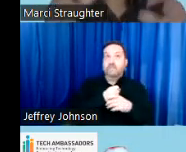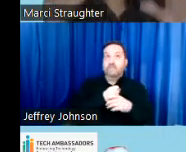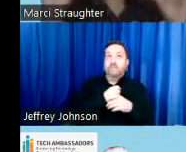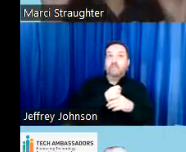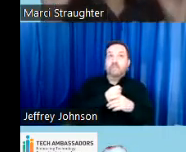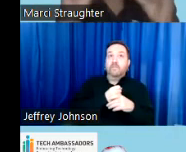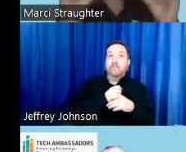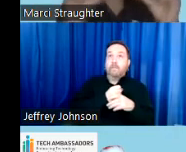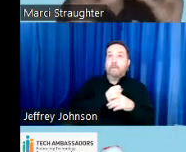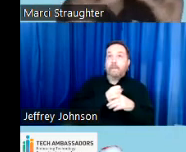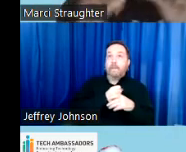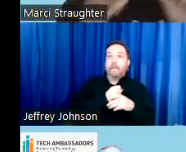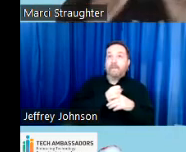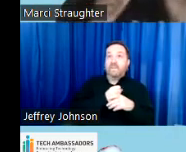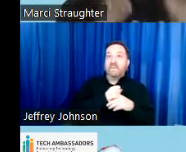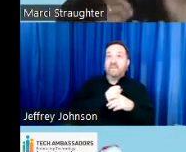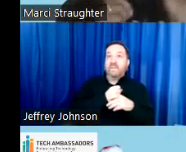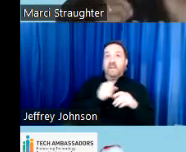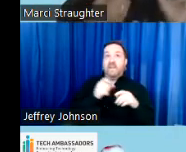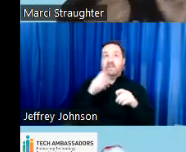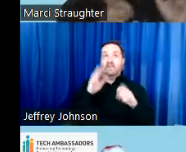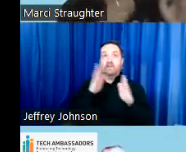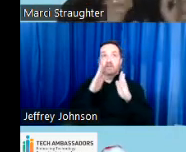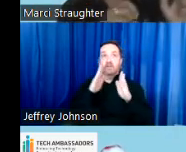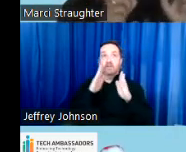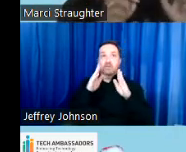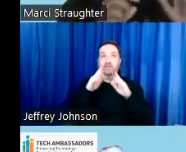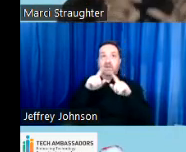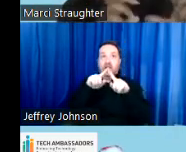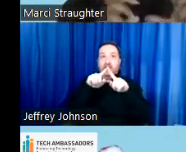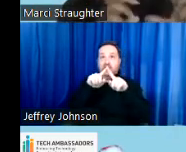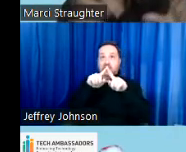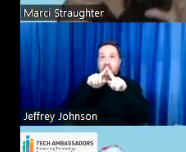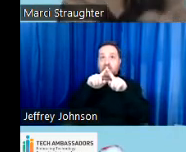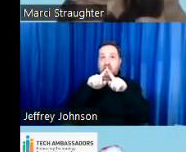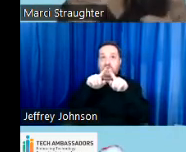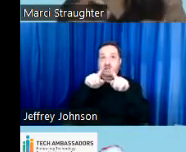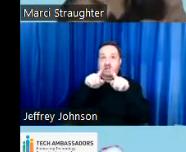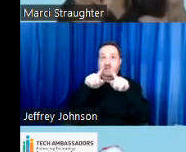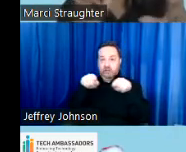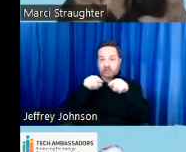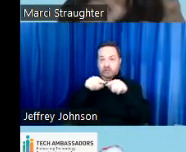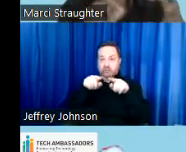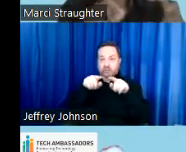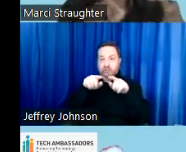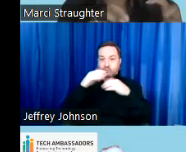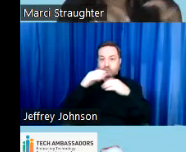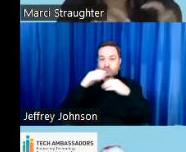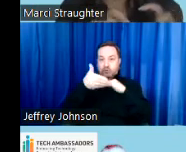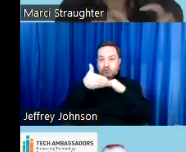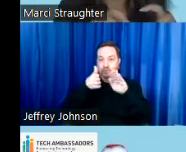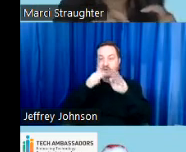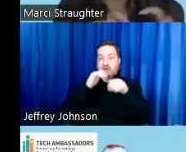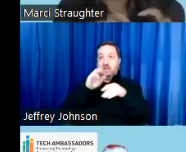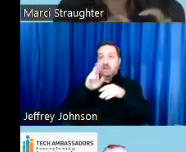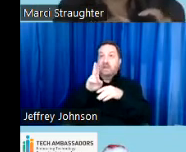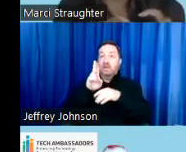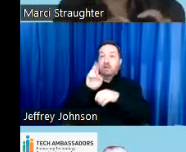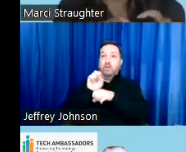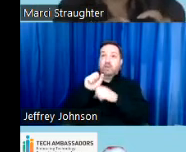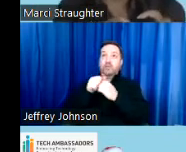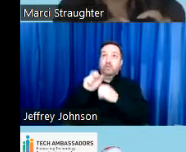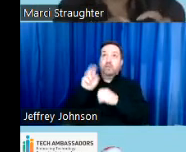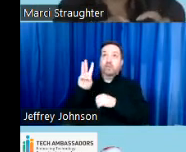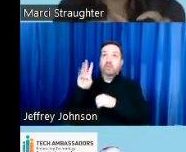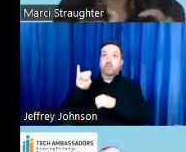a little cube thing to it to make sure it's like on track. It works with Wi-Fi. And